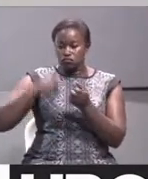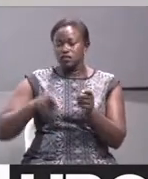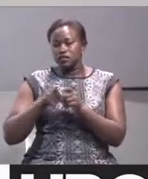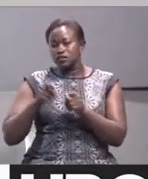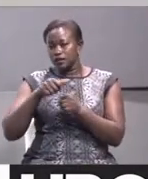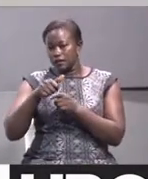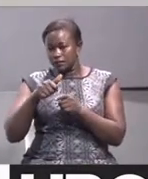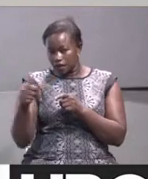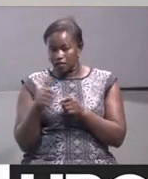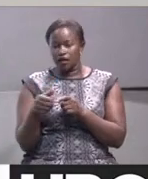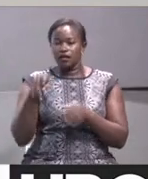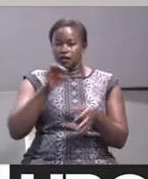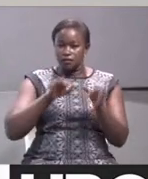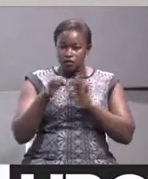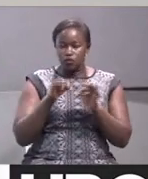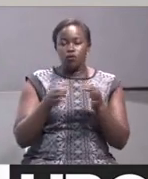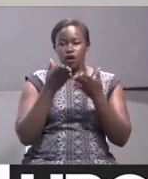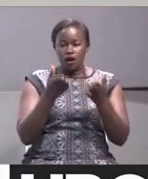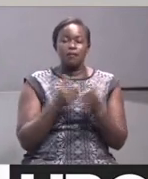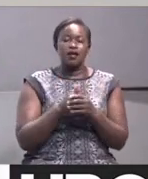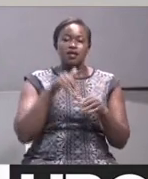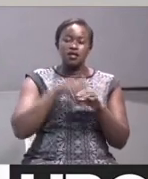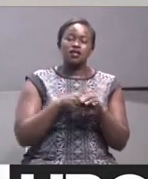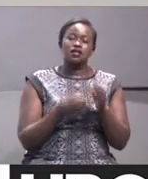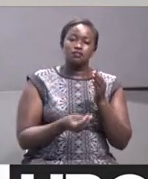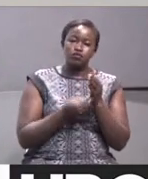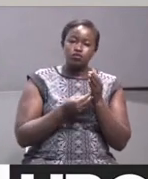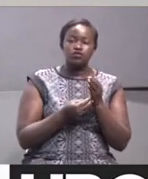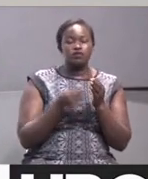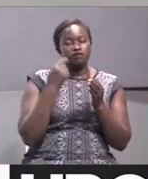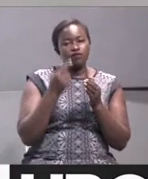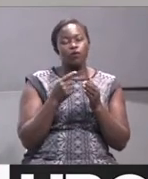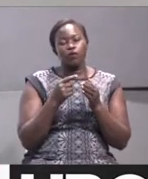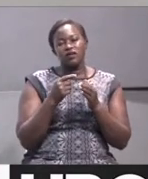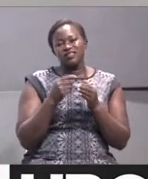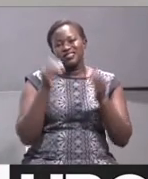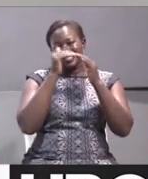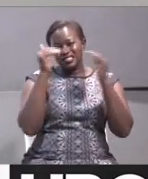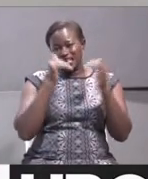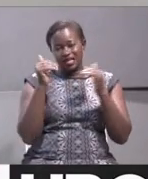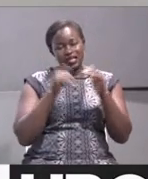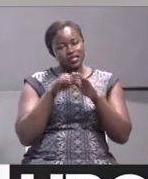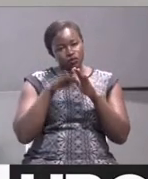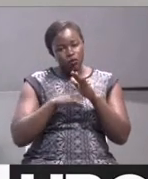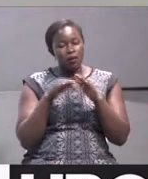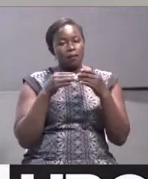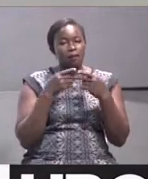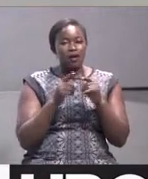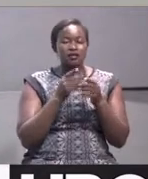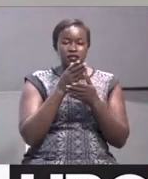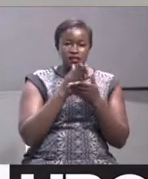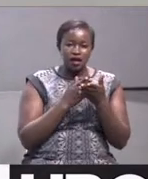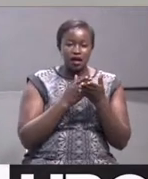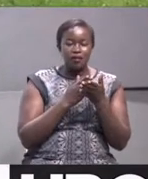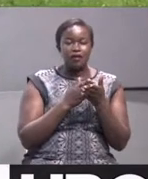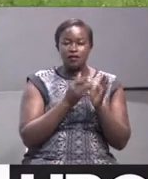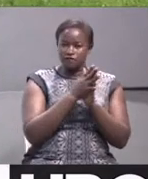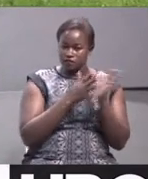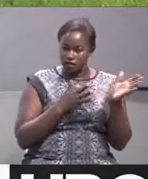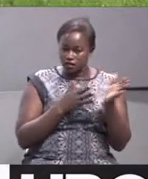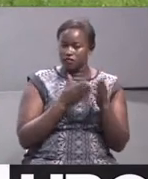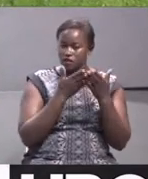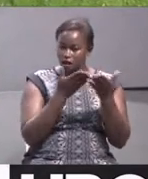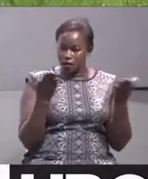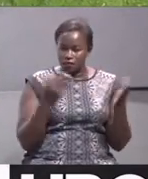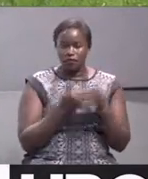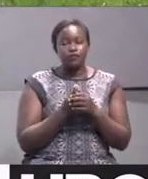industry is dominated by imports of international standards. Although some of the agrochemicals are very effective in the farms, the